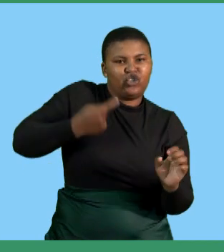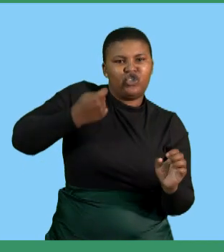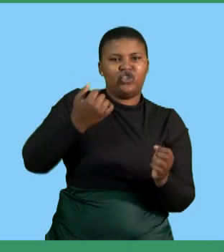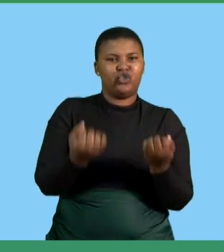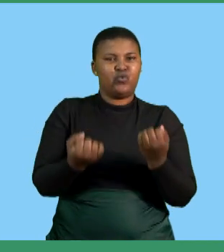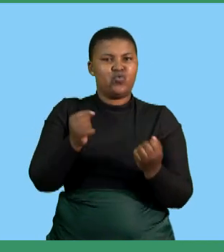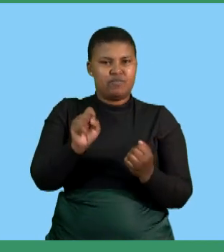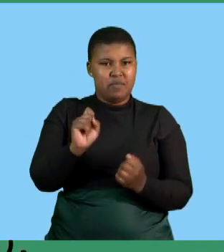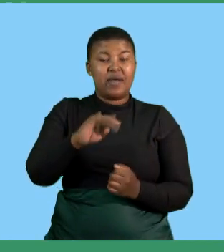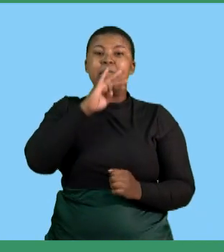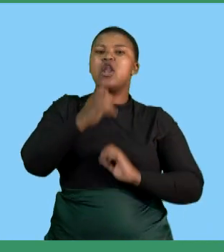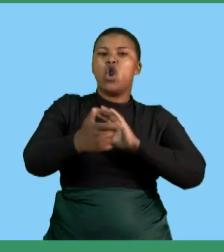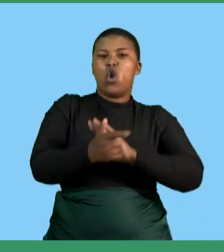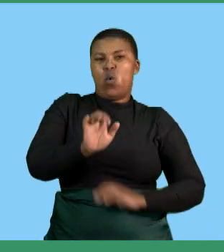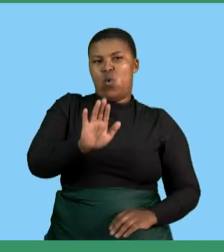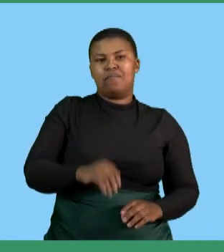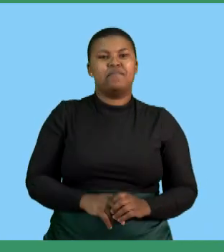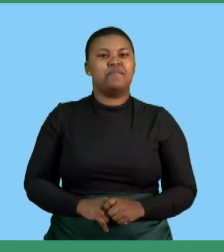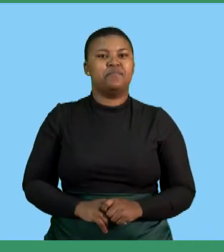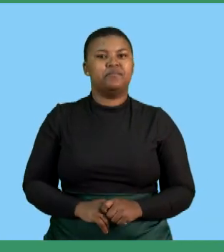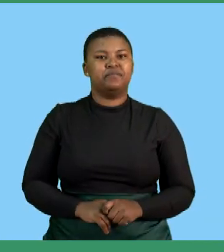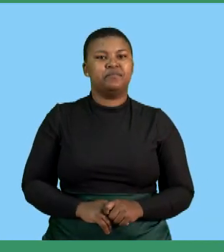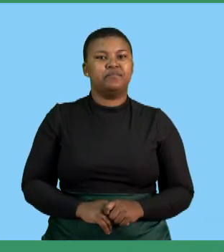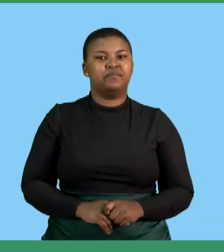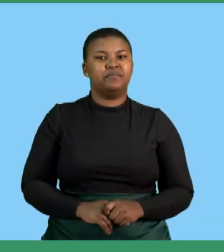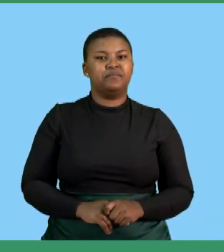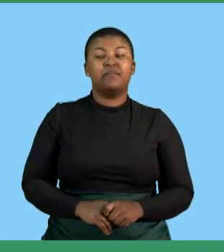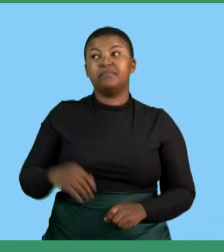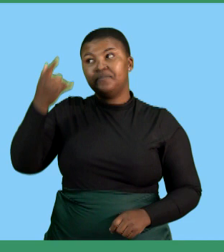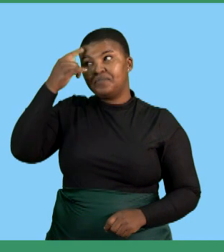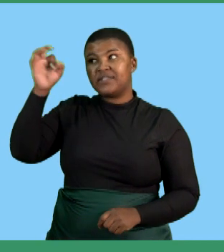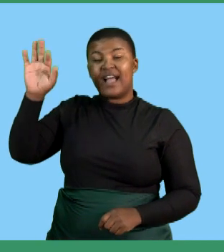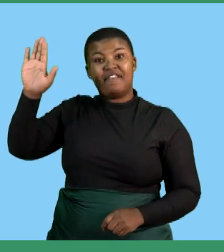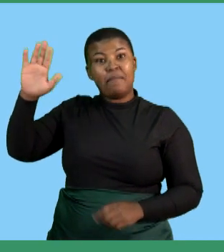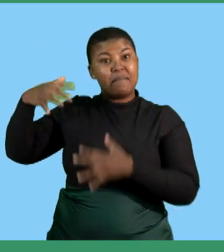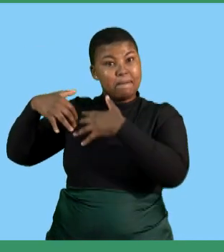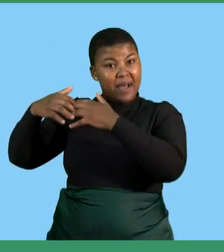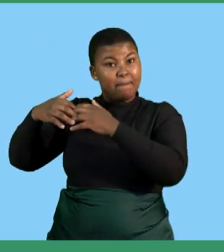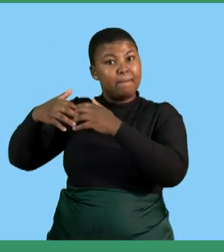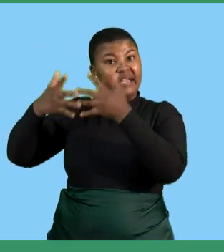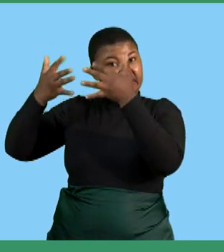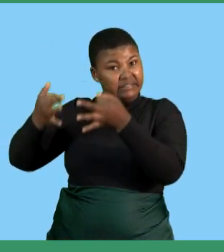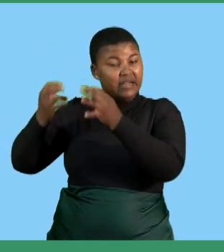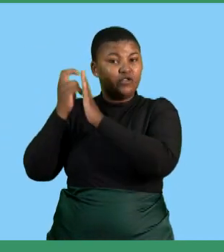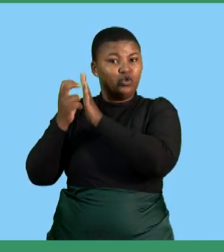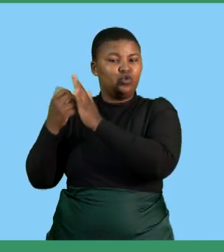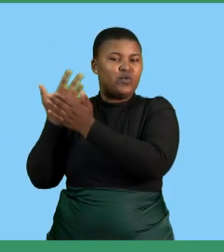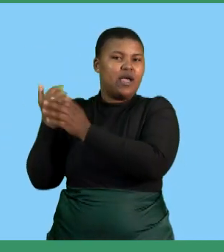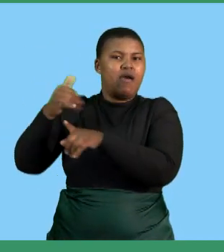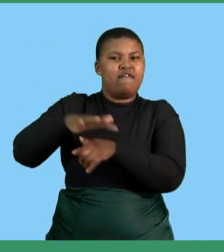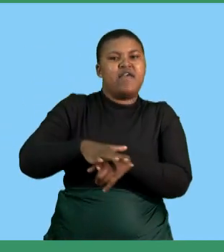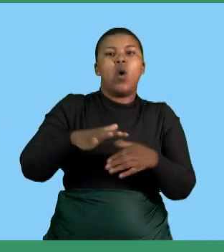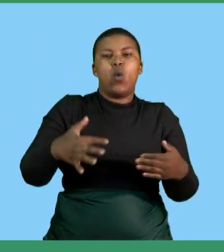this then will be our laws. All laws passed by government that can have